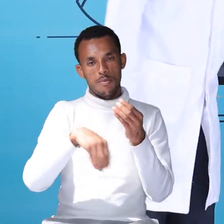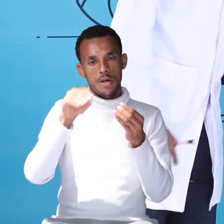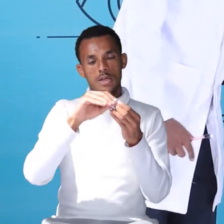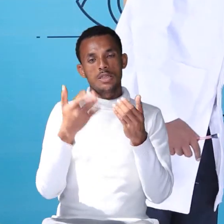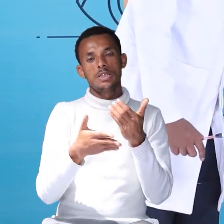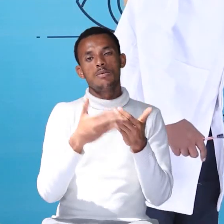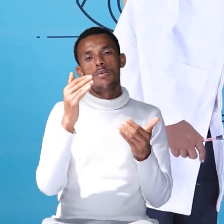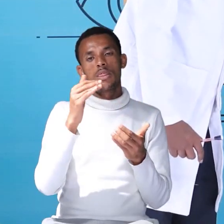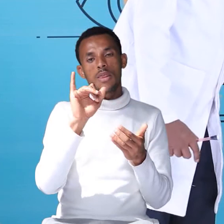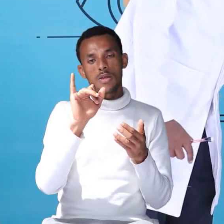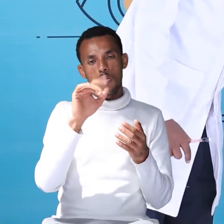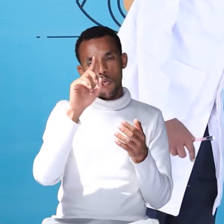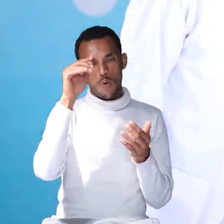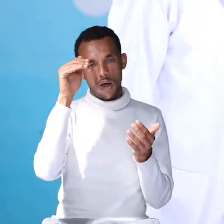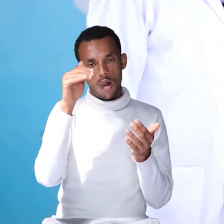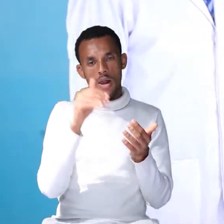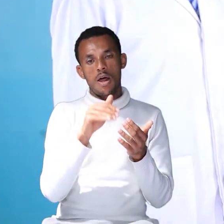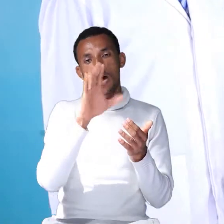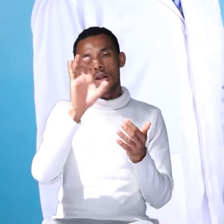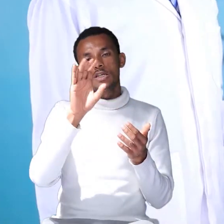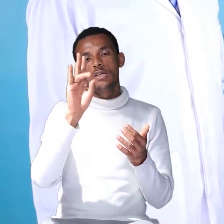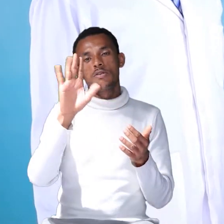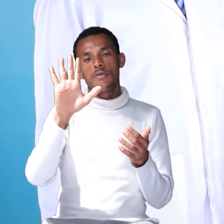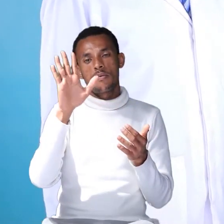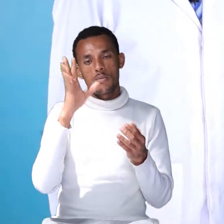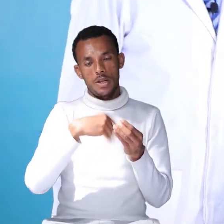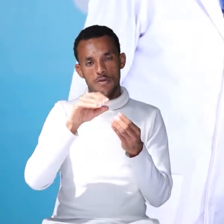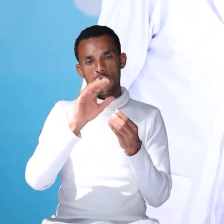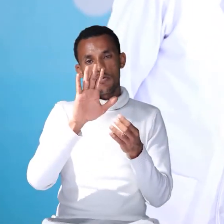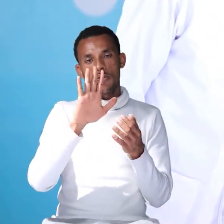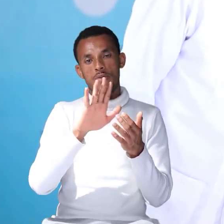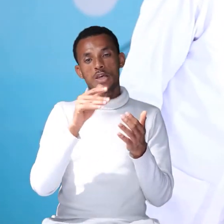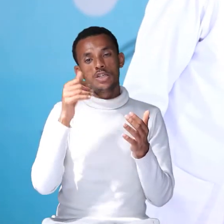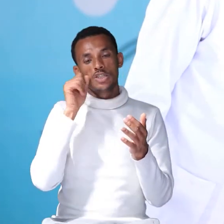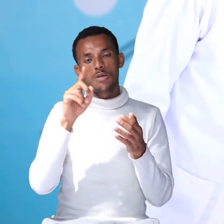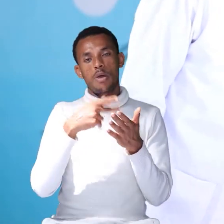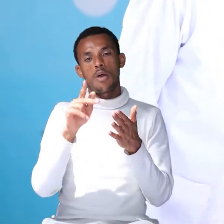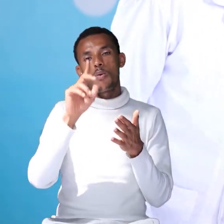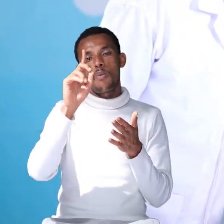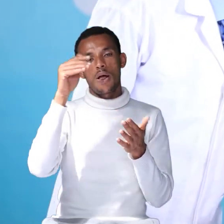1,800 plus the simple interest 175 and 50. When this was added up,